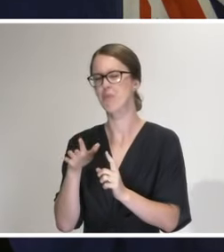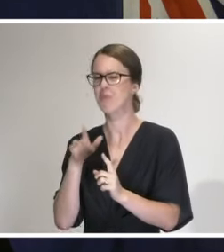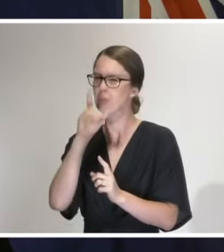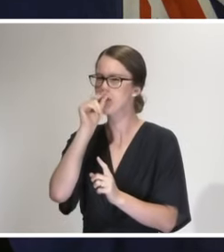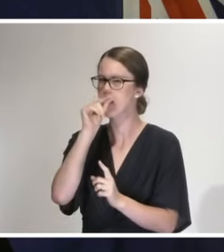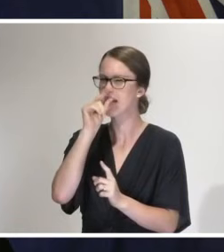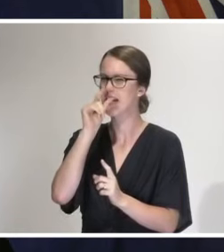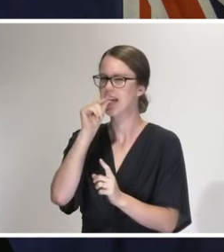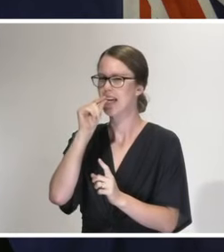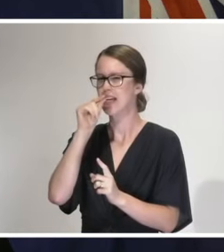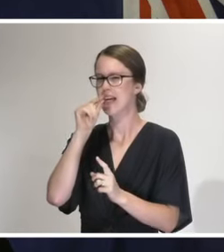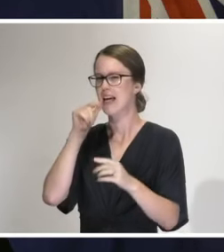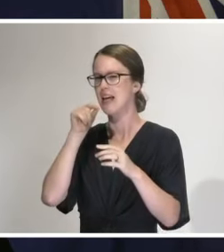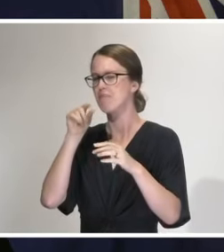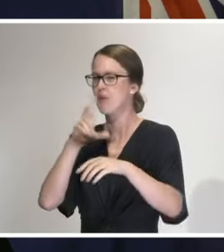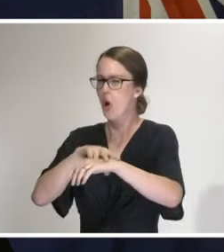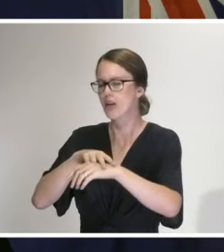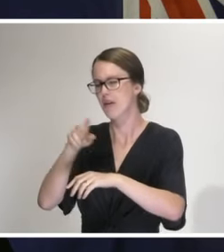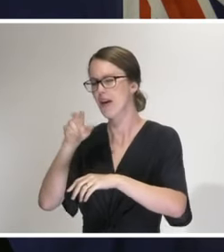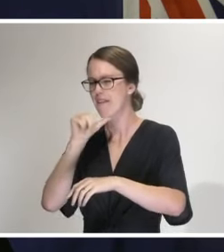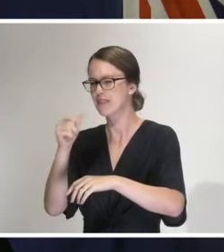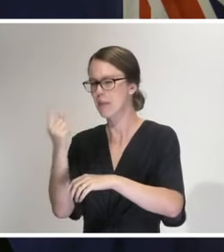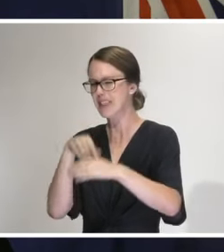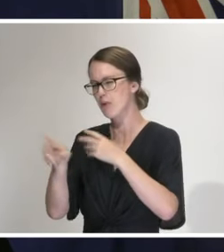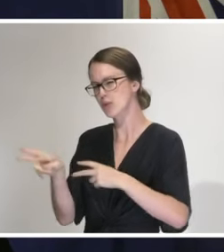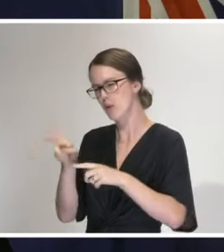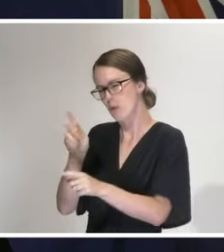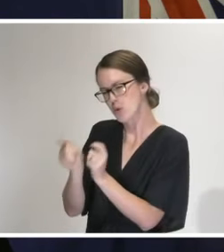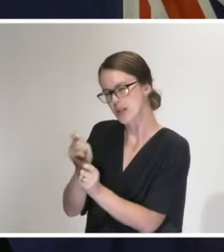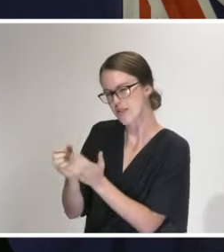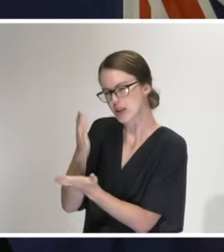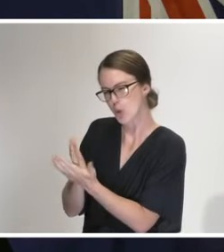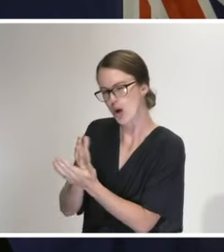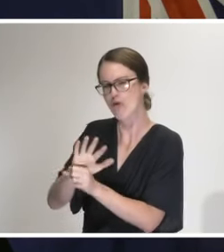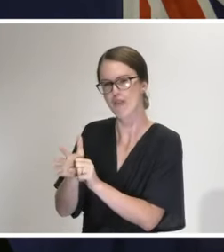be done at the discretion of the clinician where the patient has been in hospital.